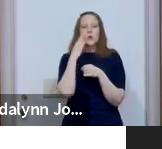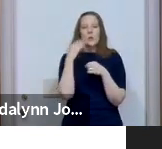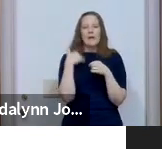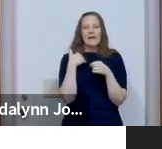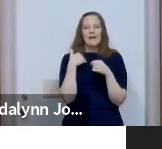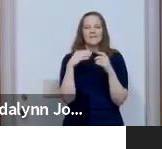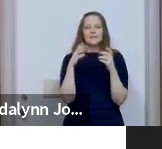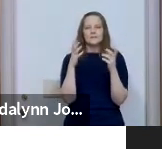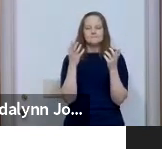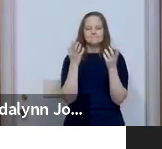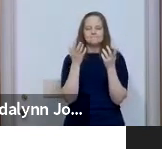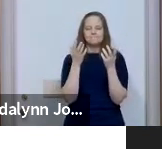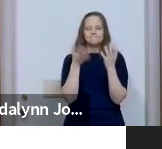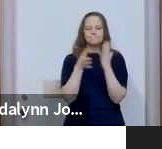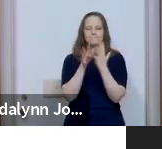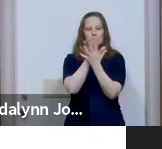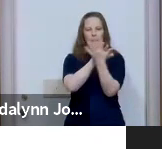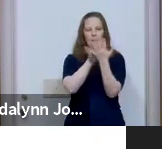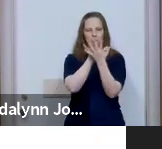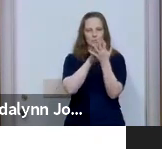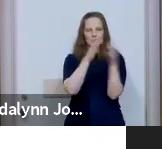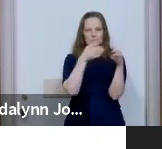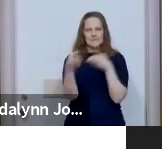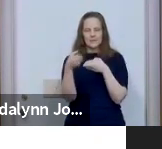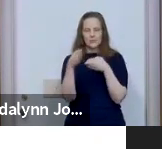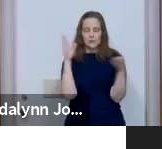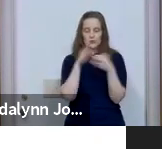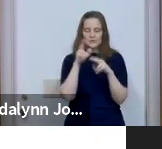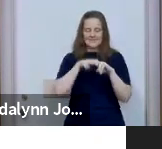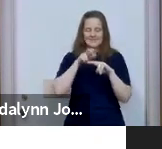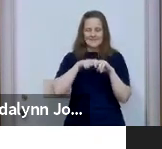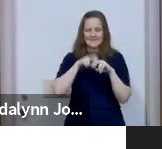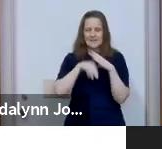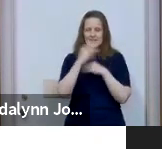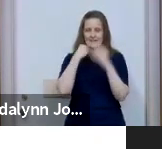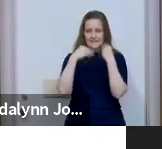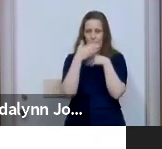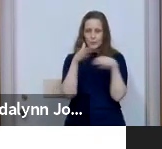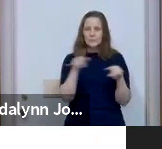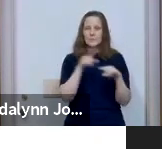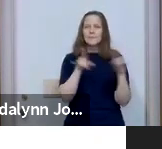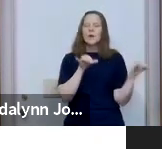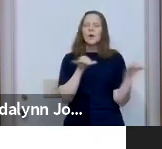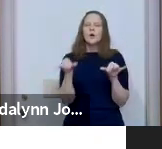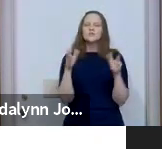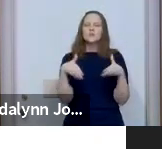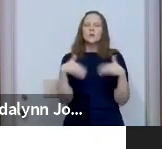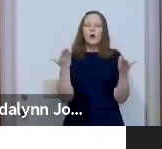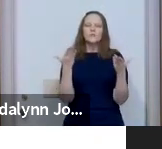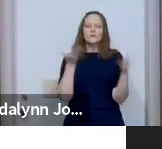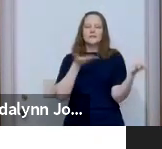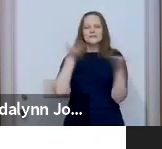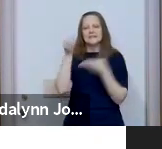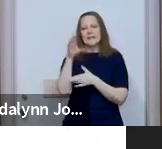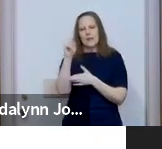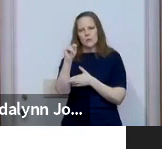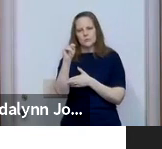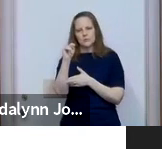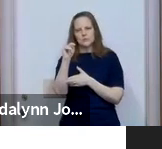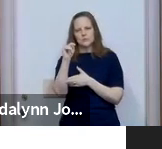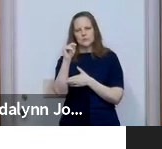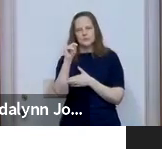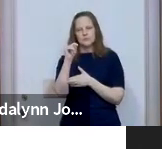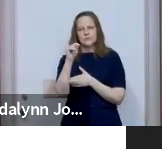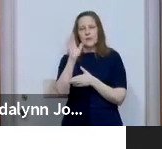We're reducing space with seating capacities within the dining rooms themselves, but also offering takeout options. Masks